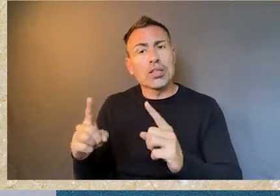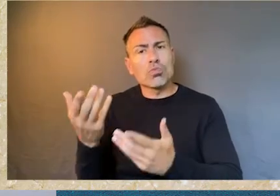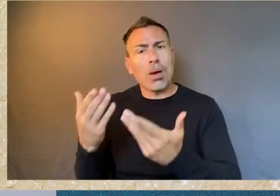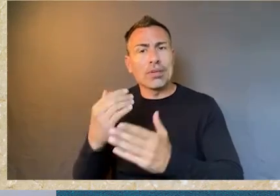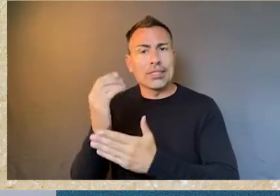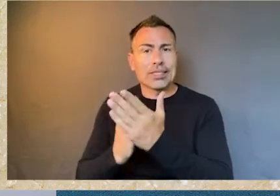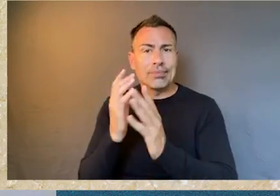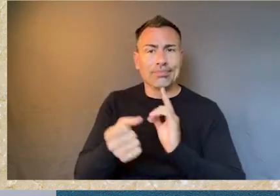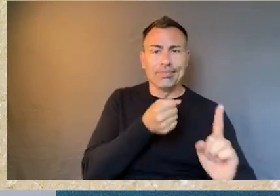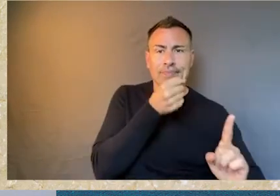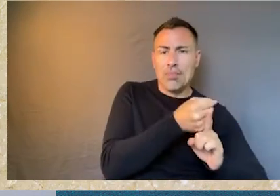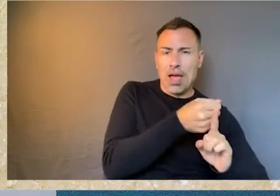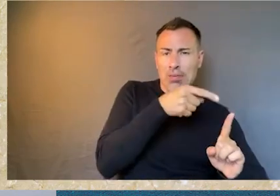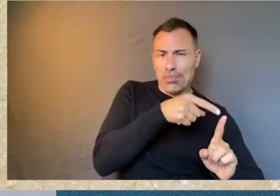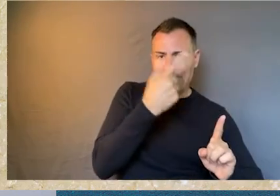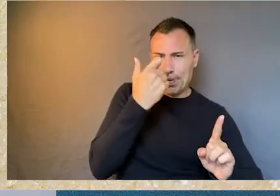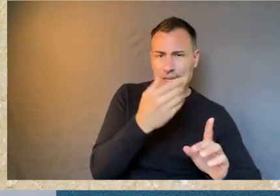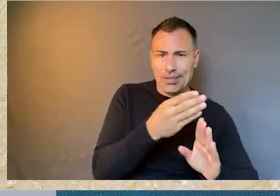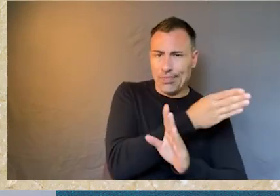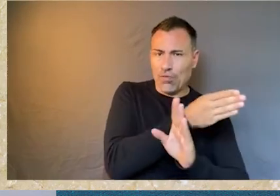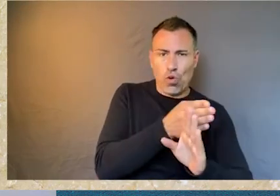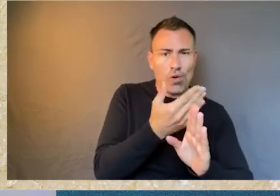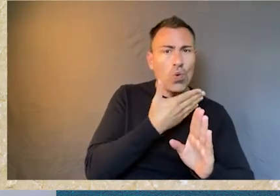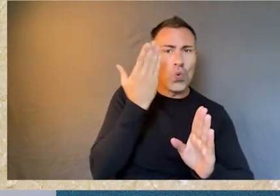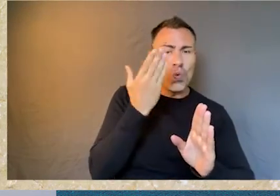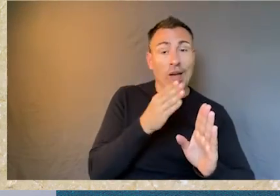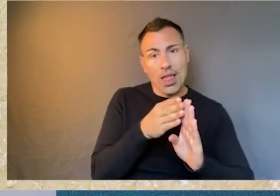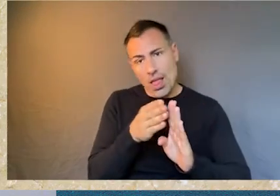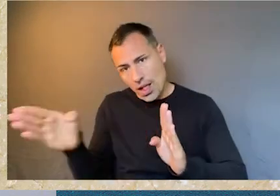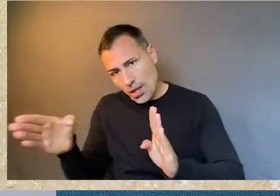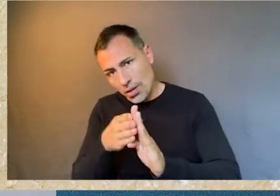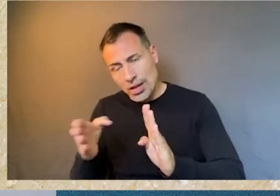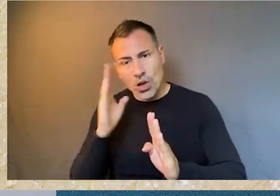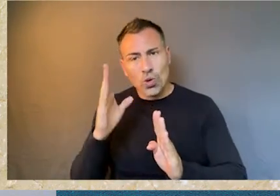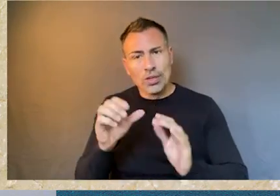did not fully embrace universal design. And how do we